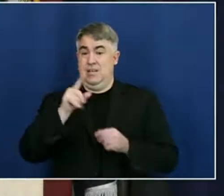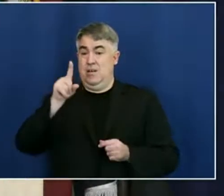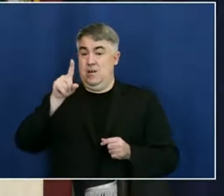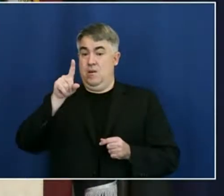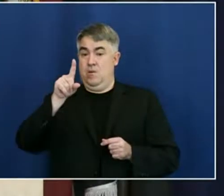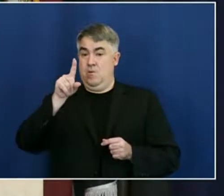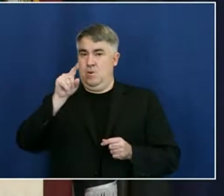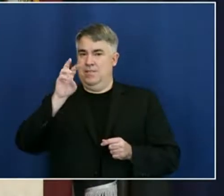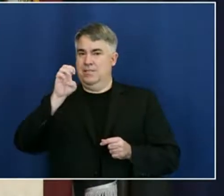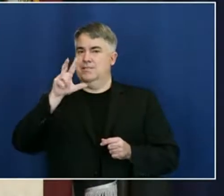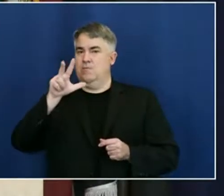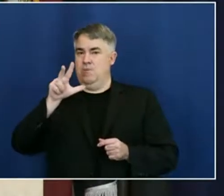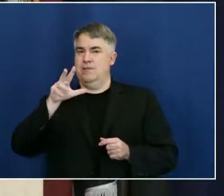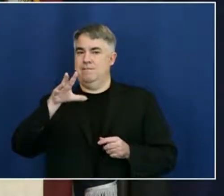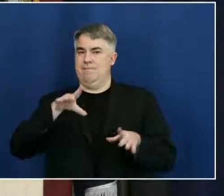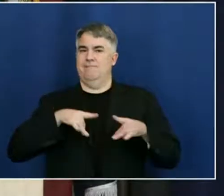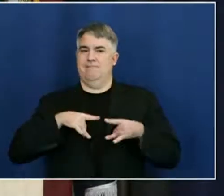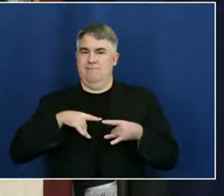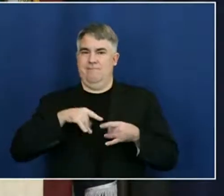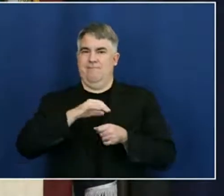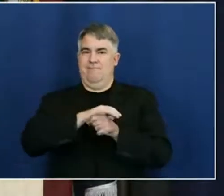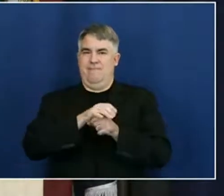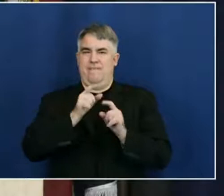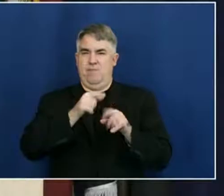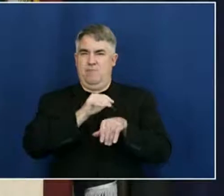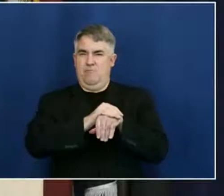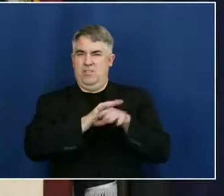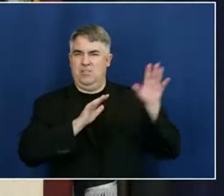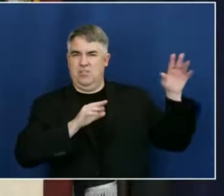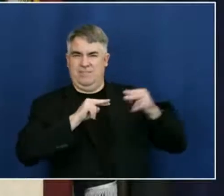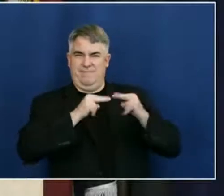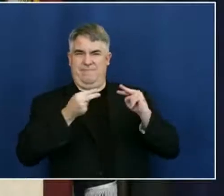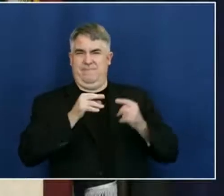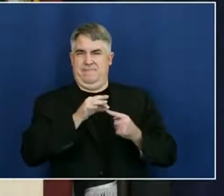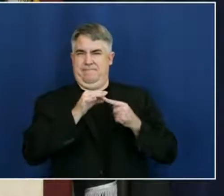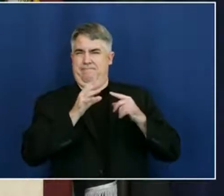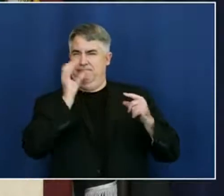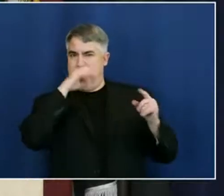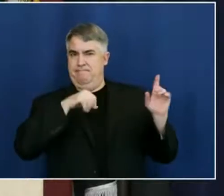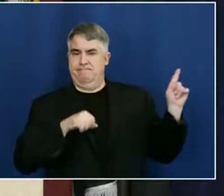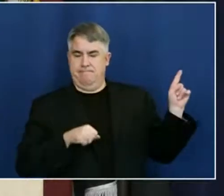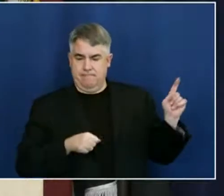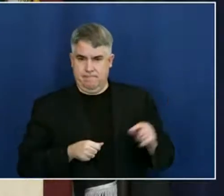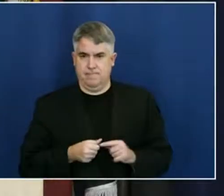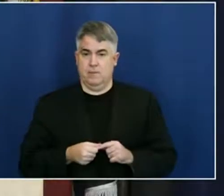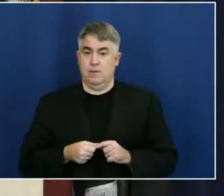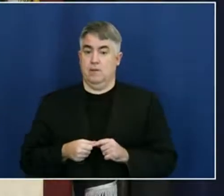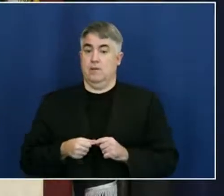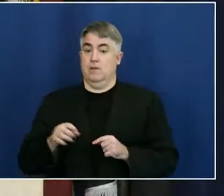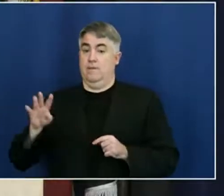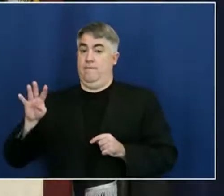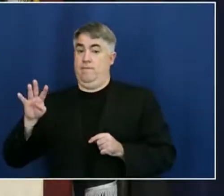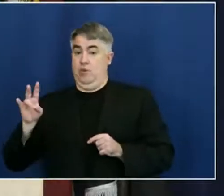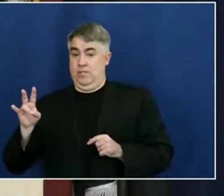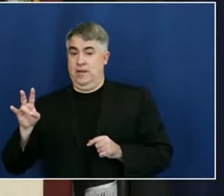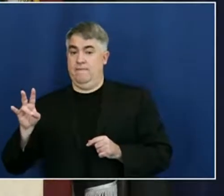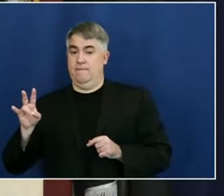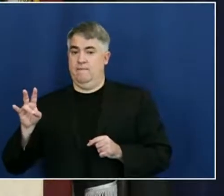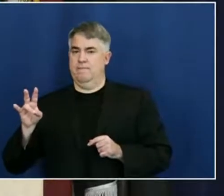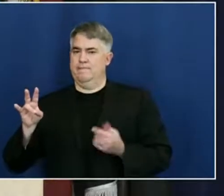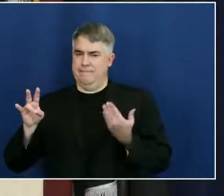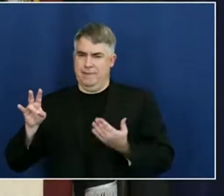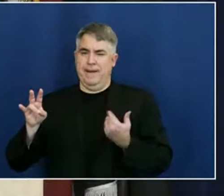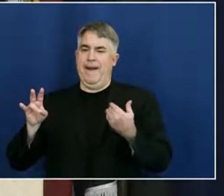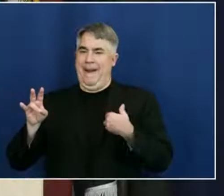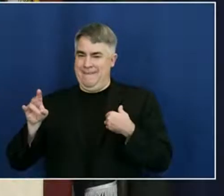163 confirmed B117 cases and 47 probable cases. And you're